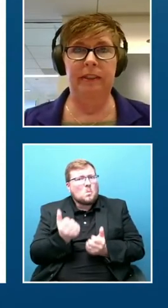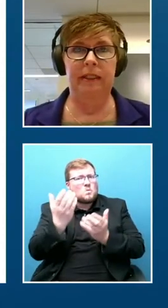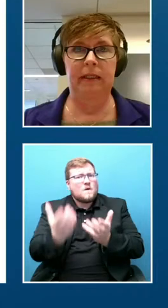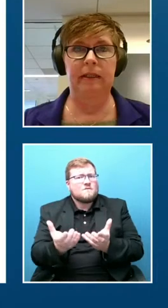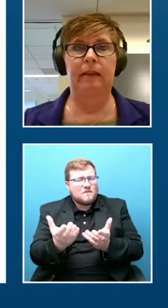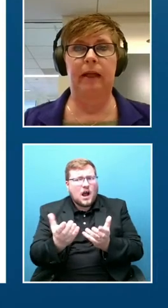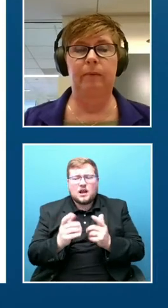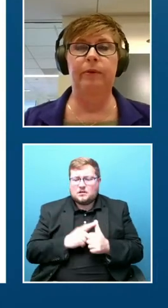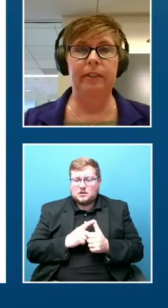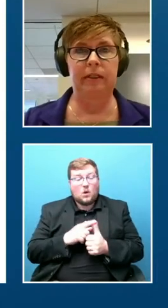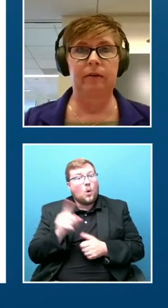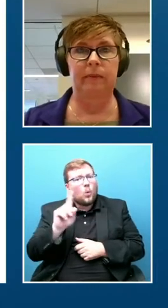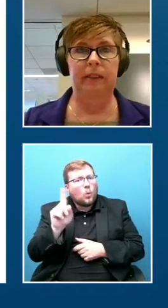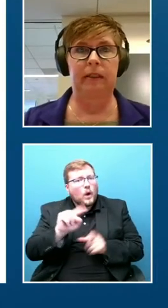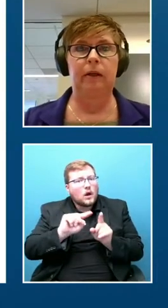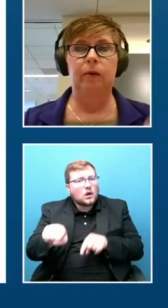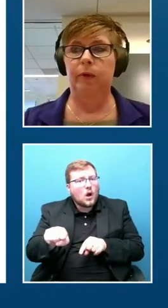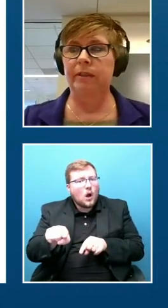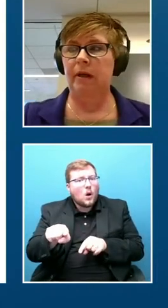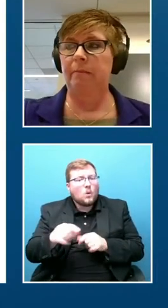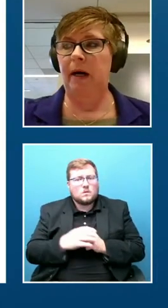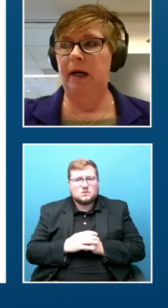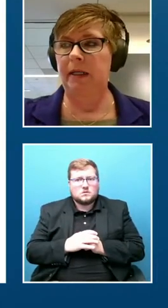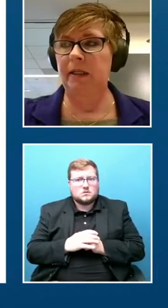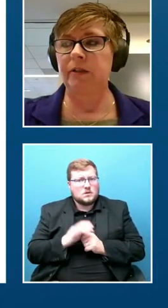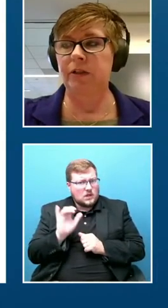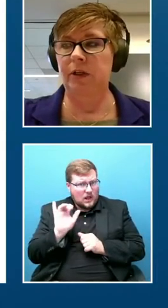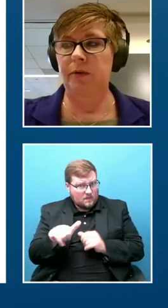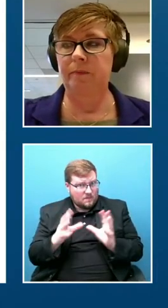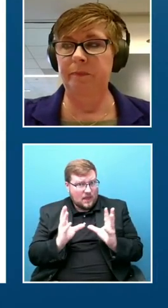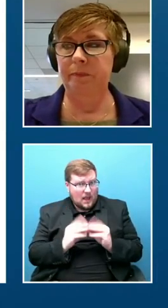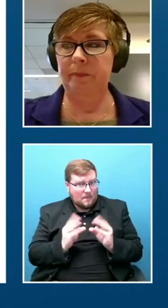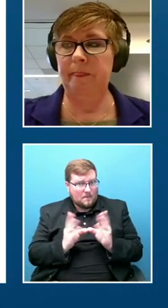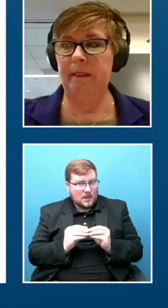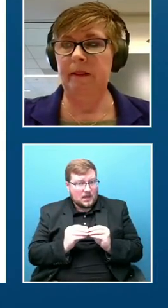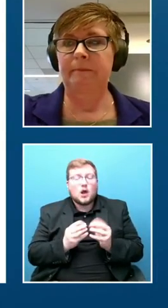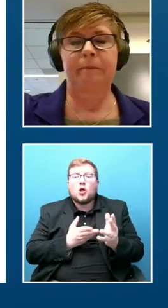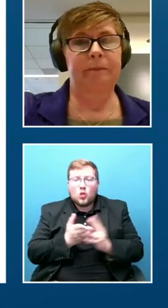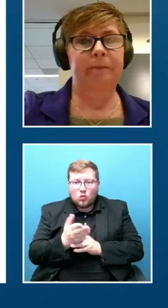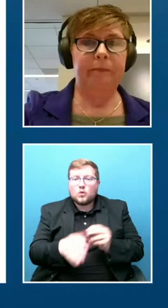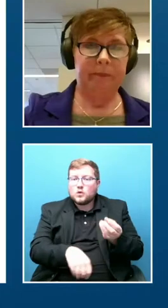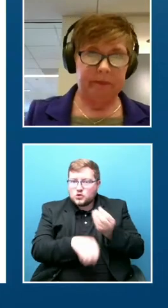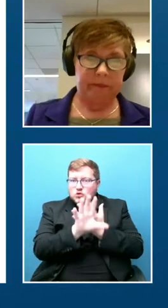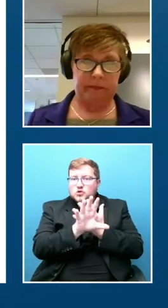where to attend. And that particular meeting was by Zoom.